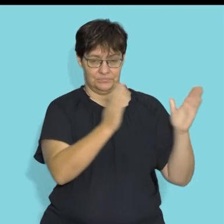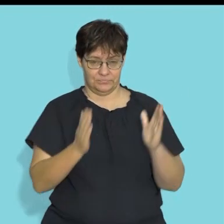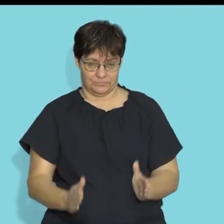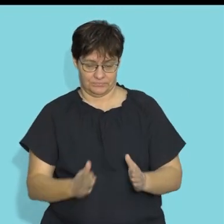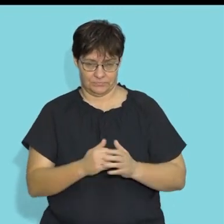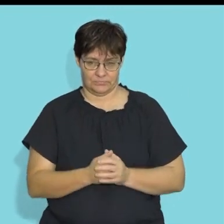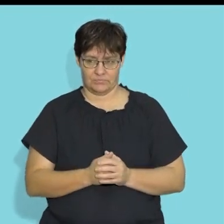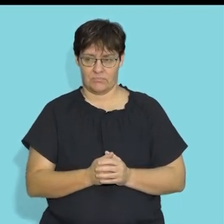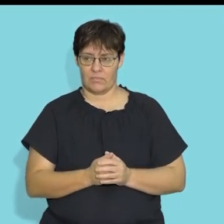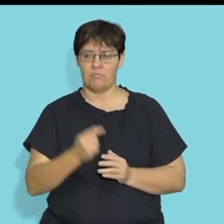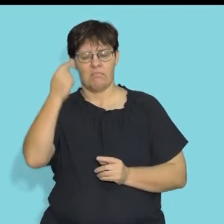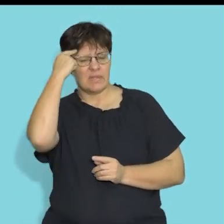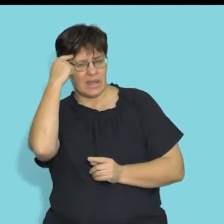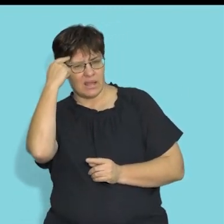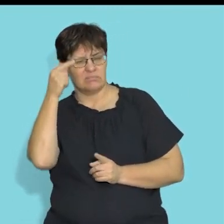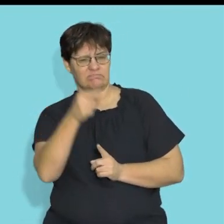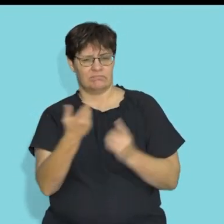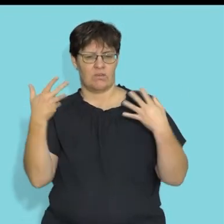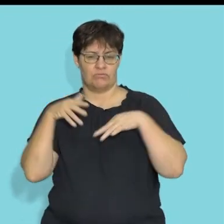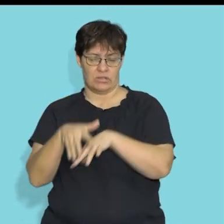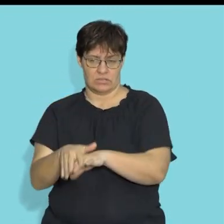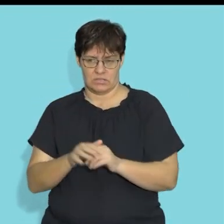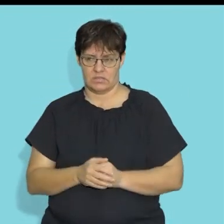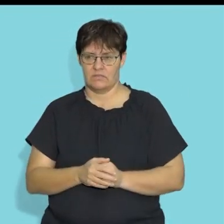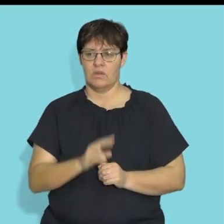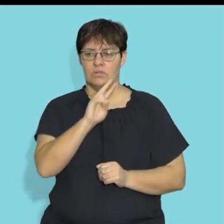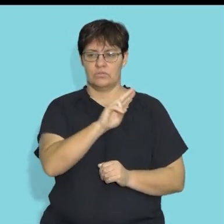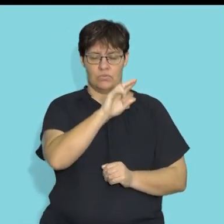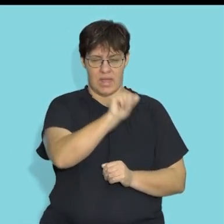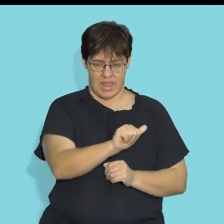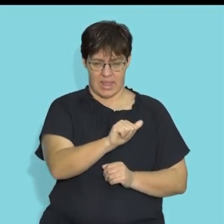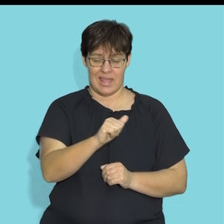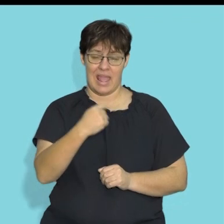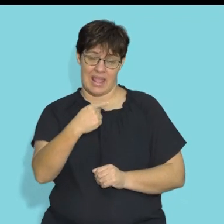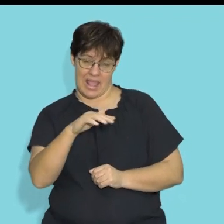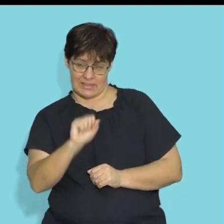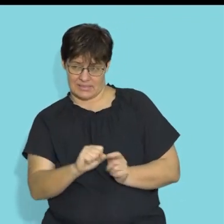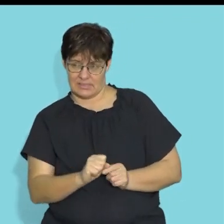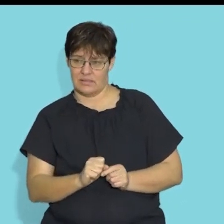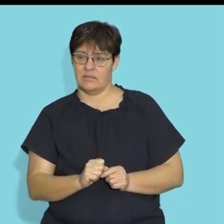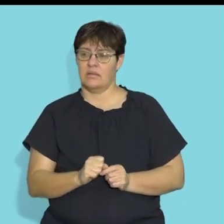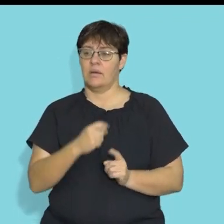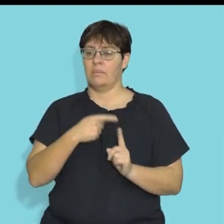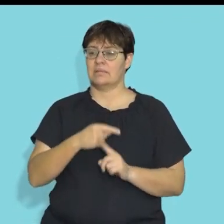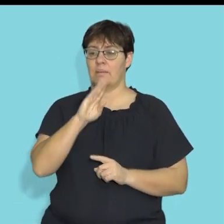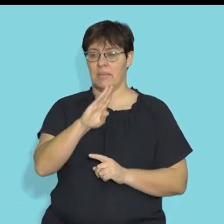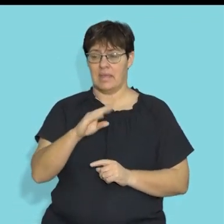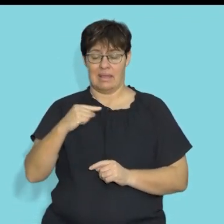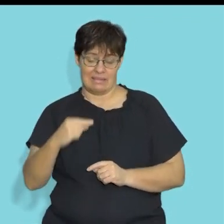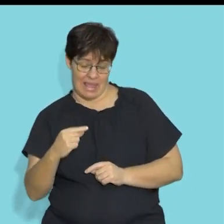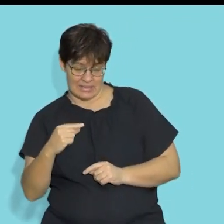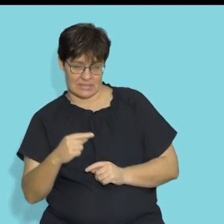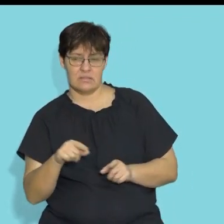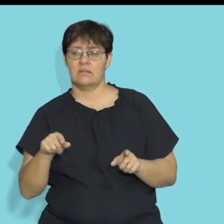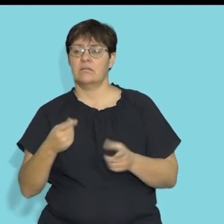Another question. Consider the following reaction. We have 2A, which is gas, 1B, which is also in